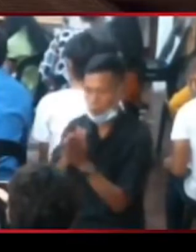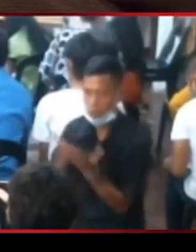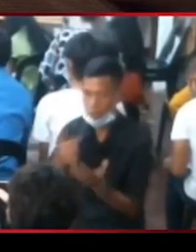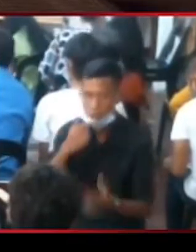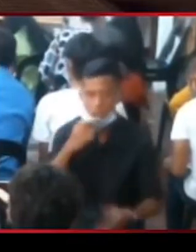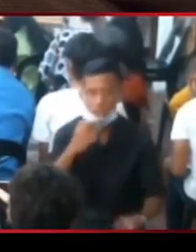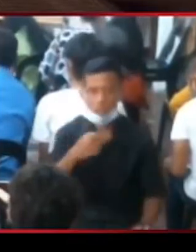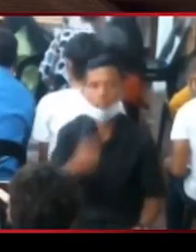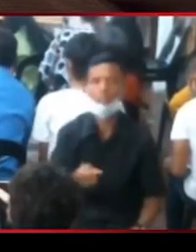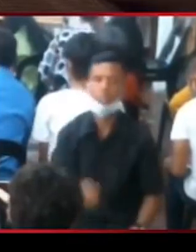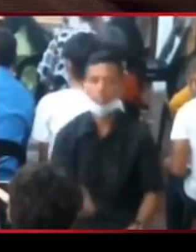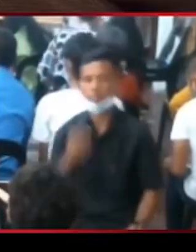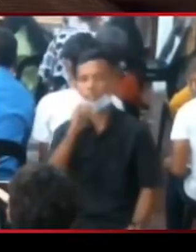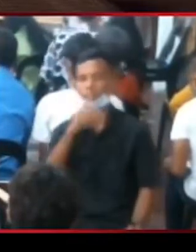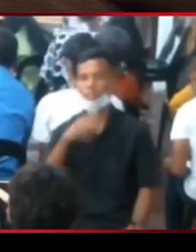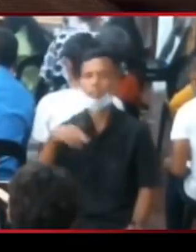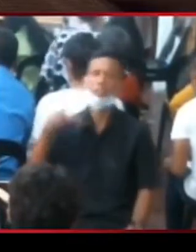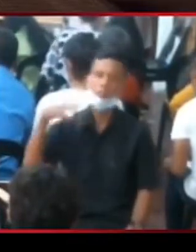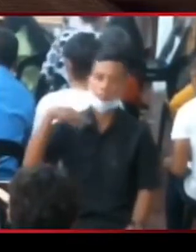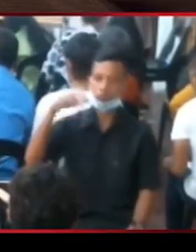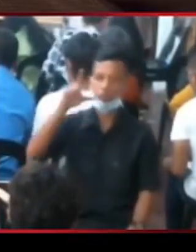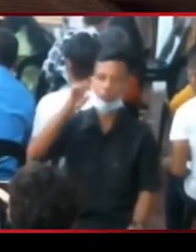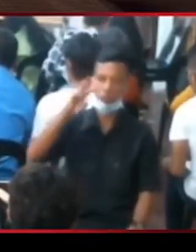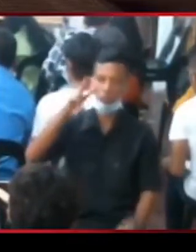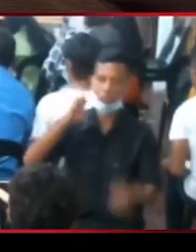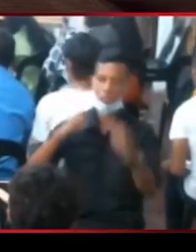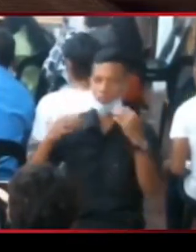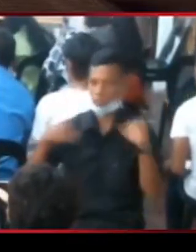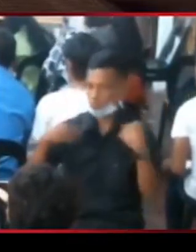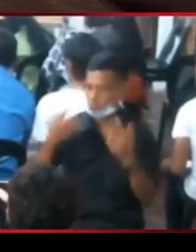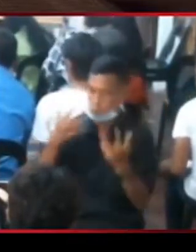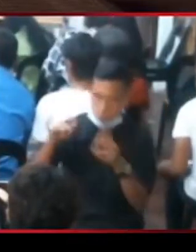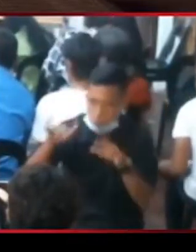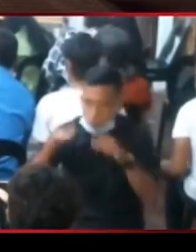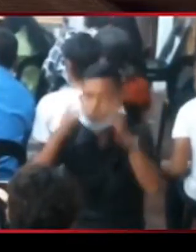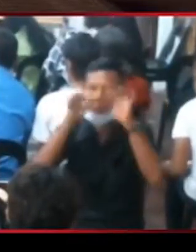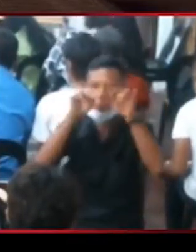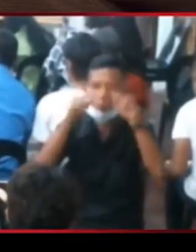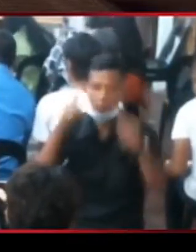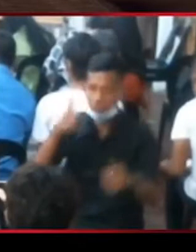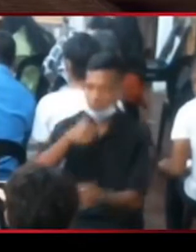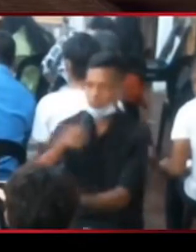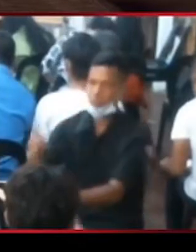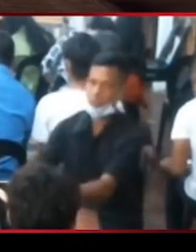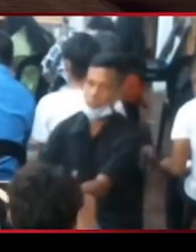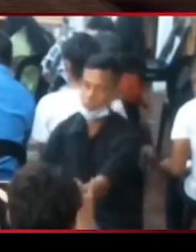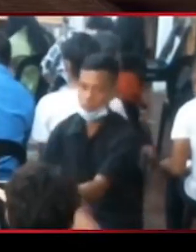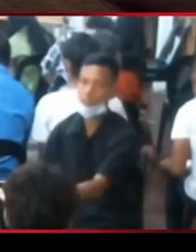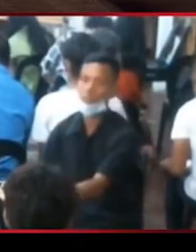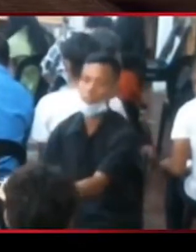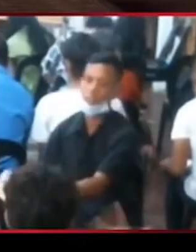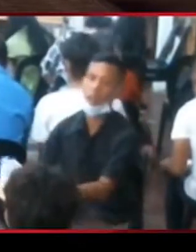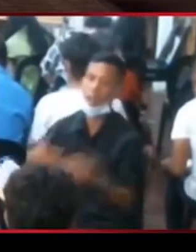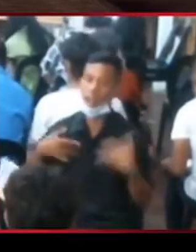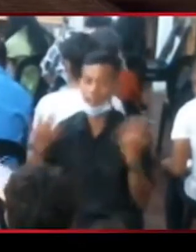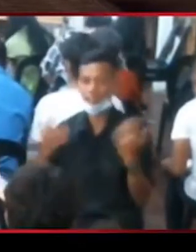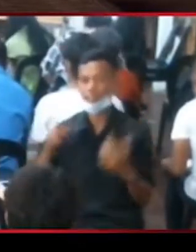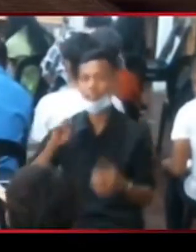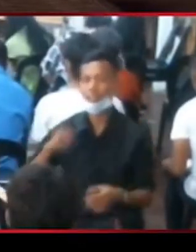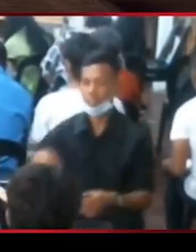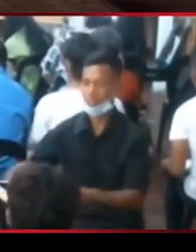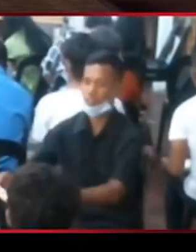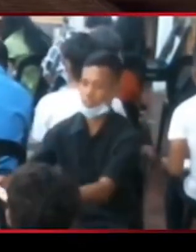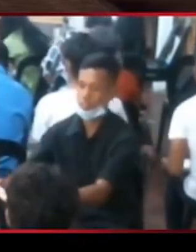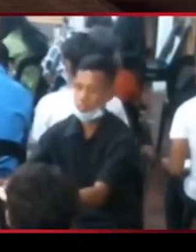faith, and the triumph of faith. Chapter 1, the test of